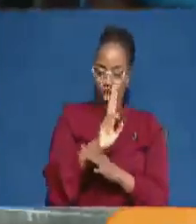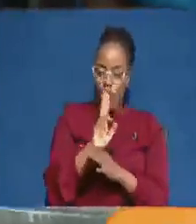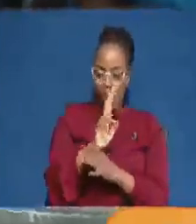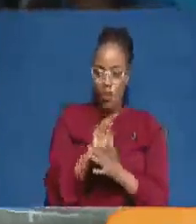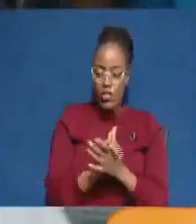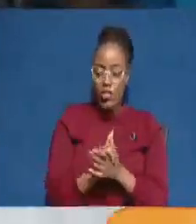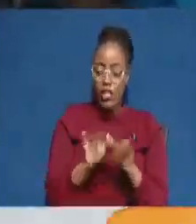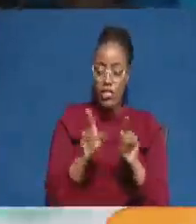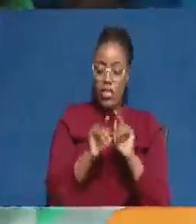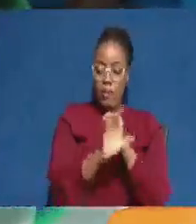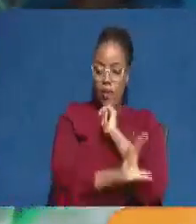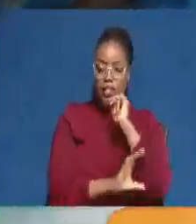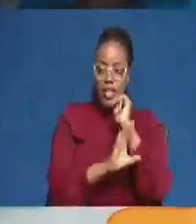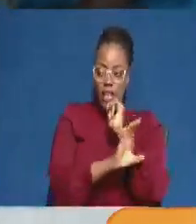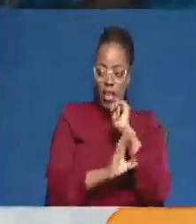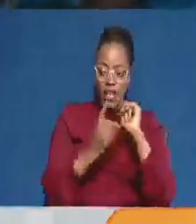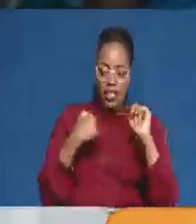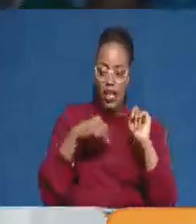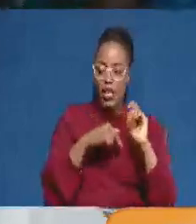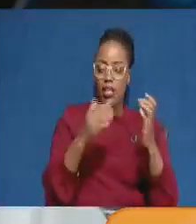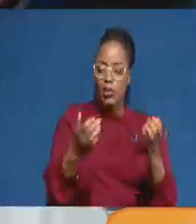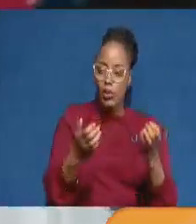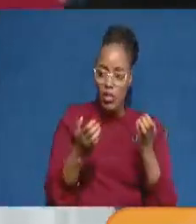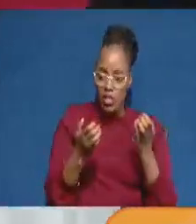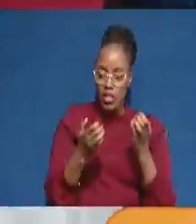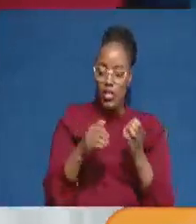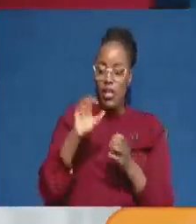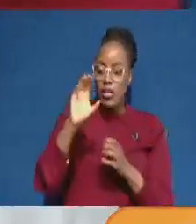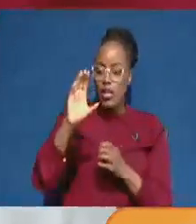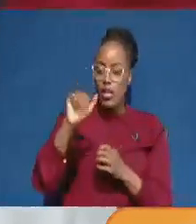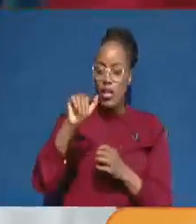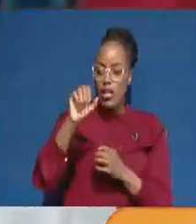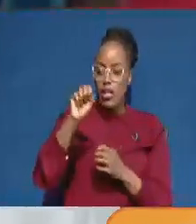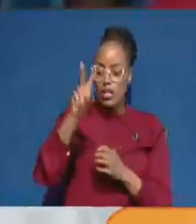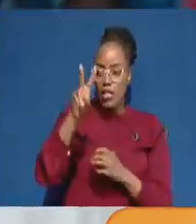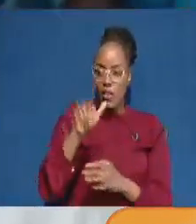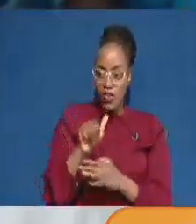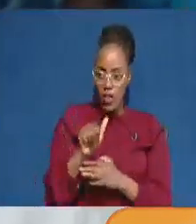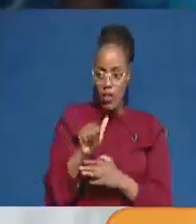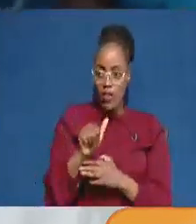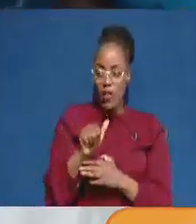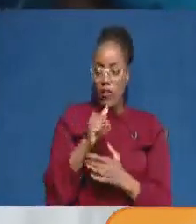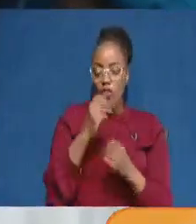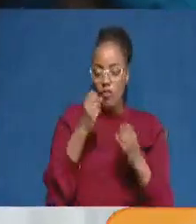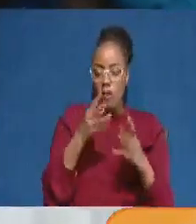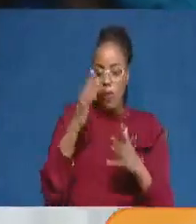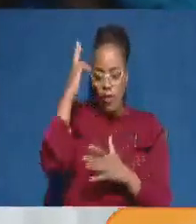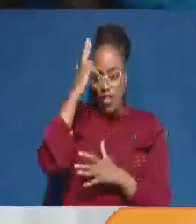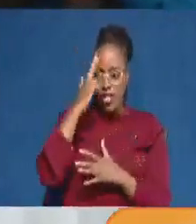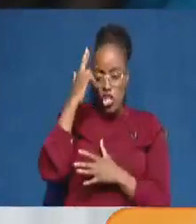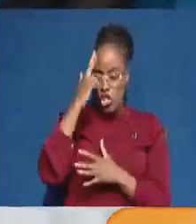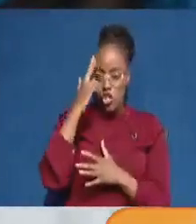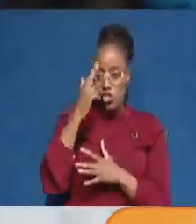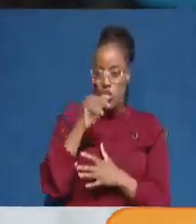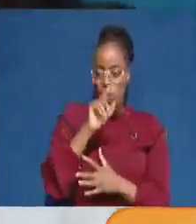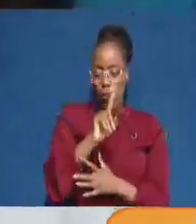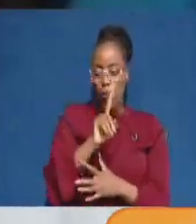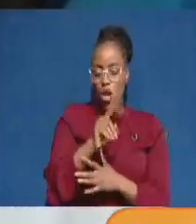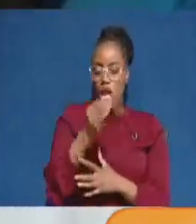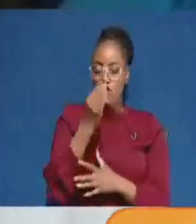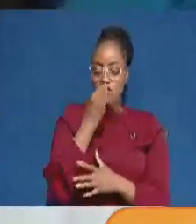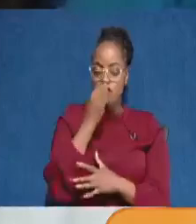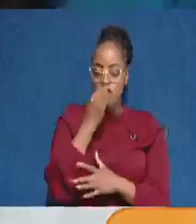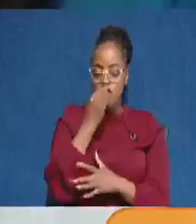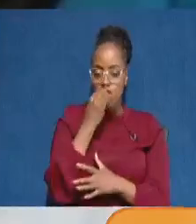As a country, we need cassava for a number of reasons. The first one being food security,